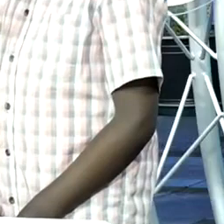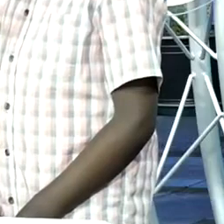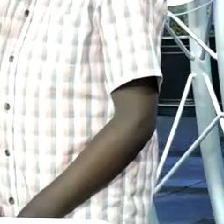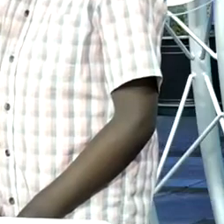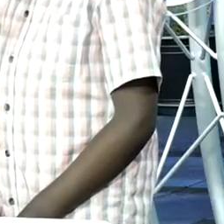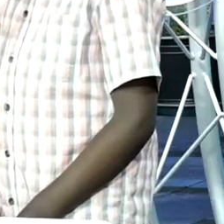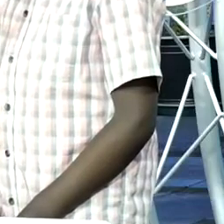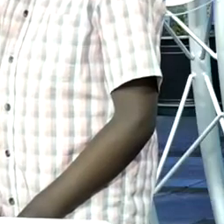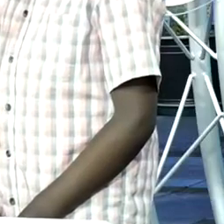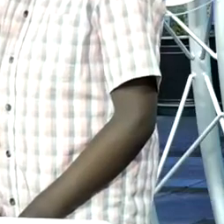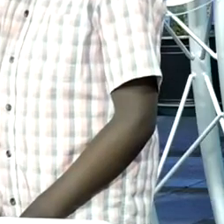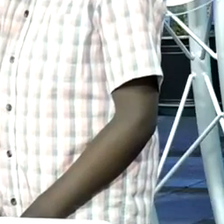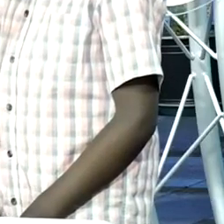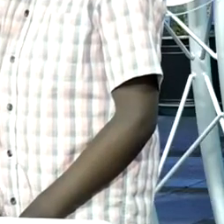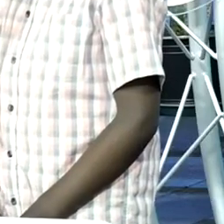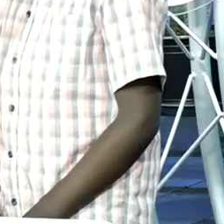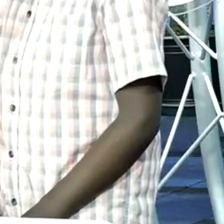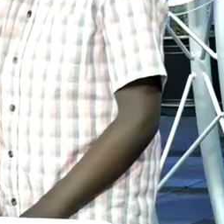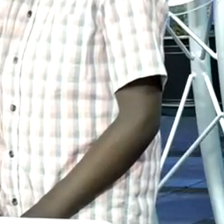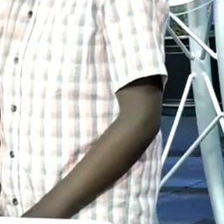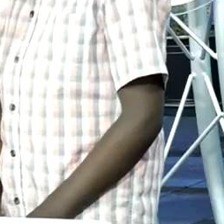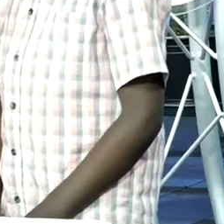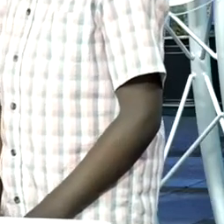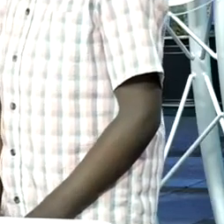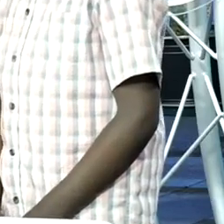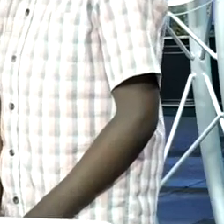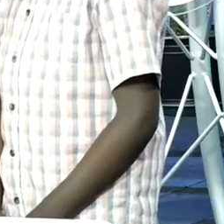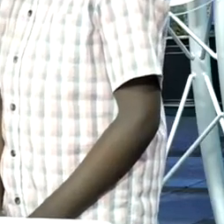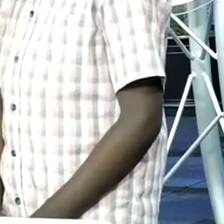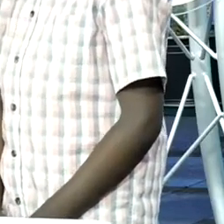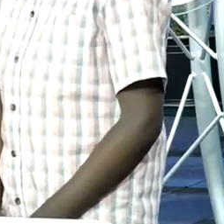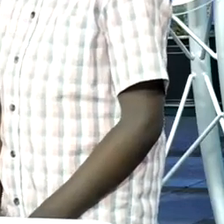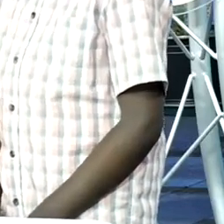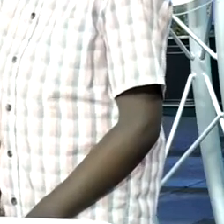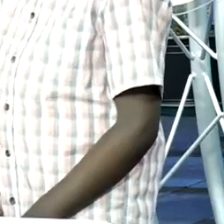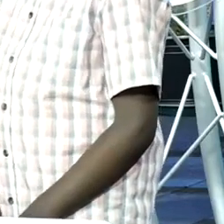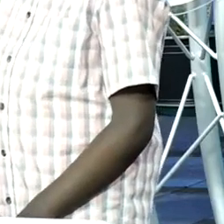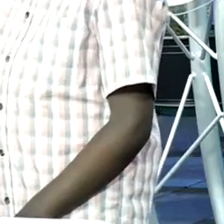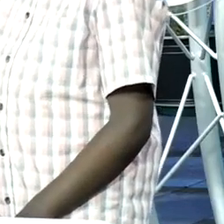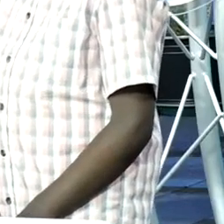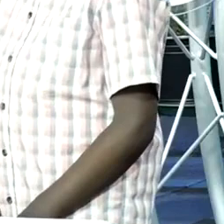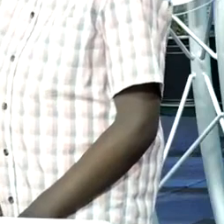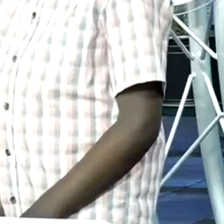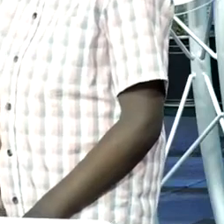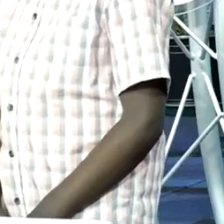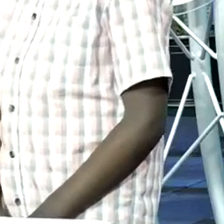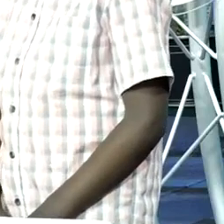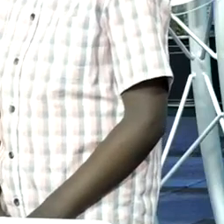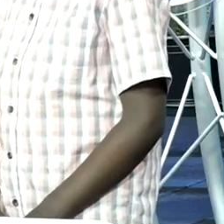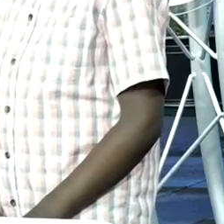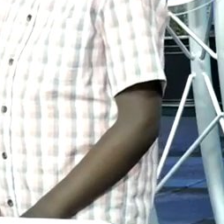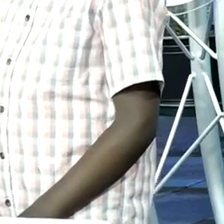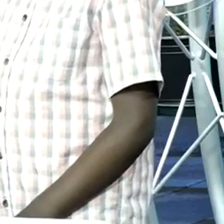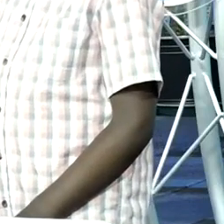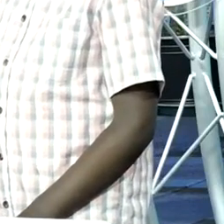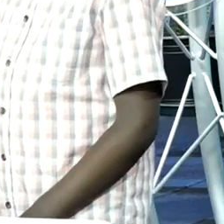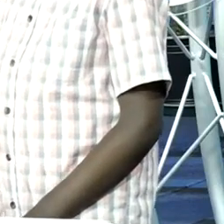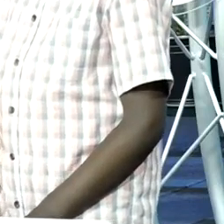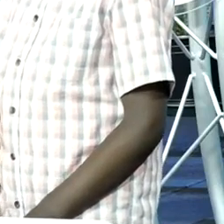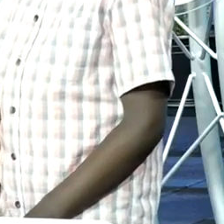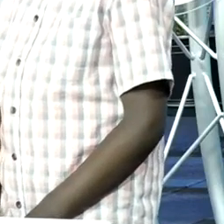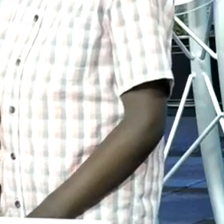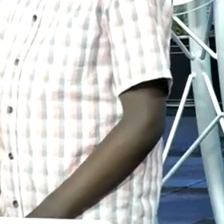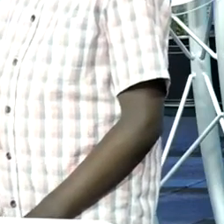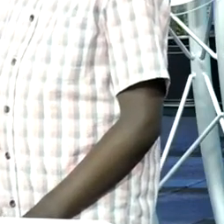I cannot wait to go to heaven. Can you? No, I can't. I can